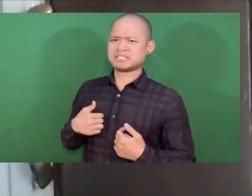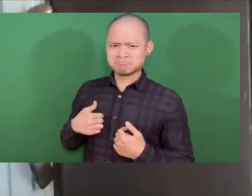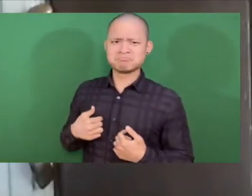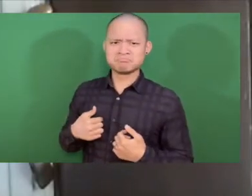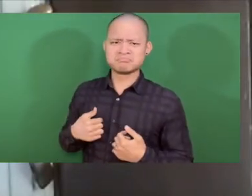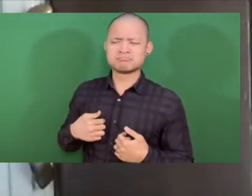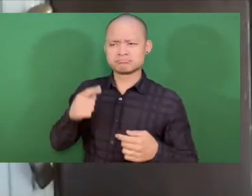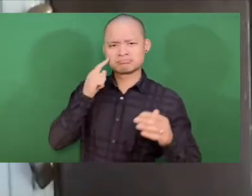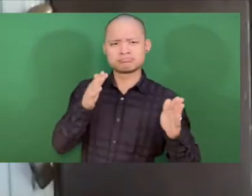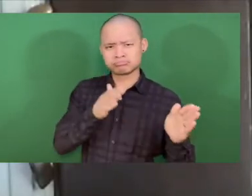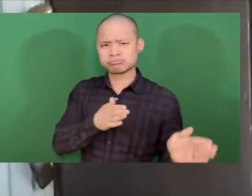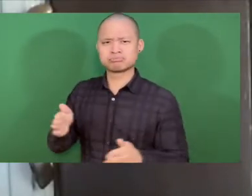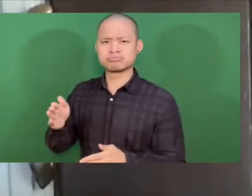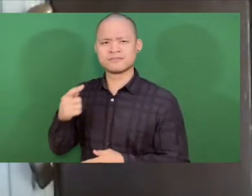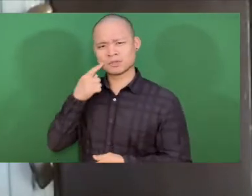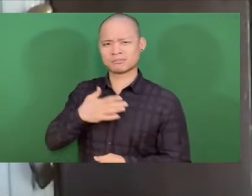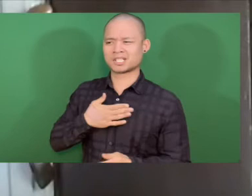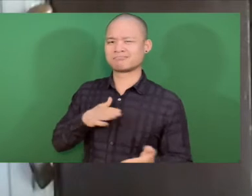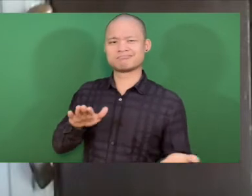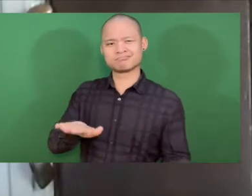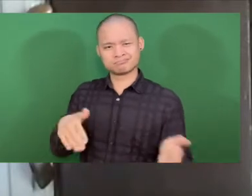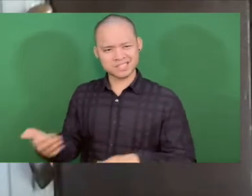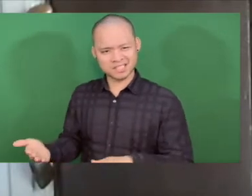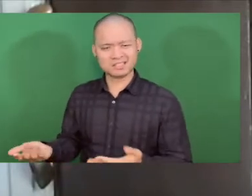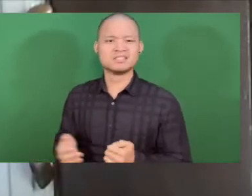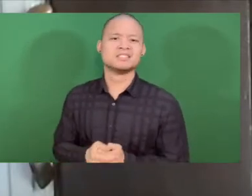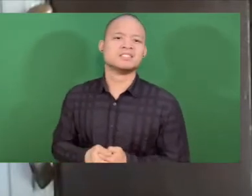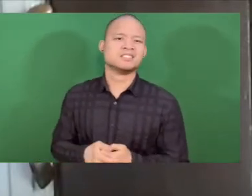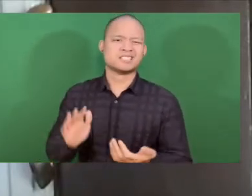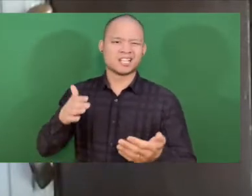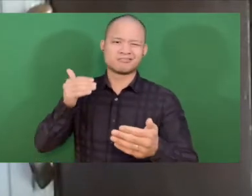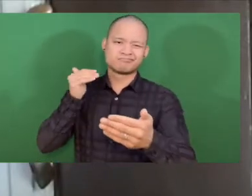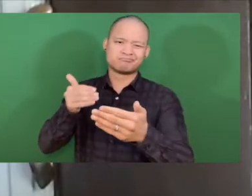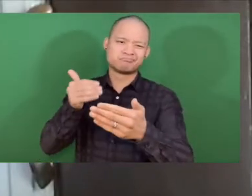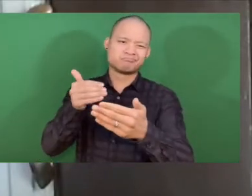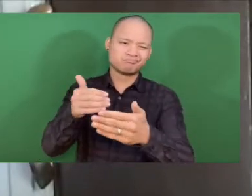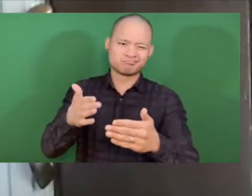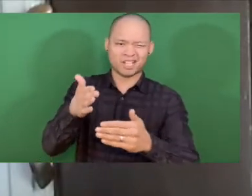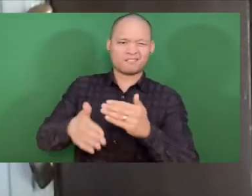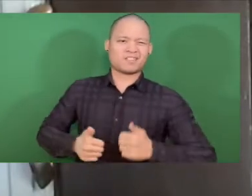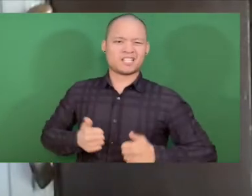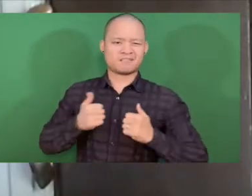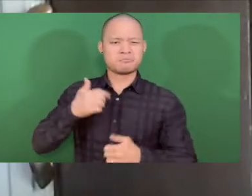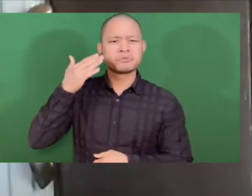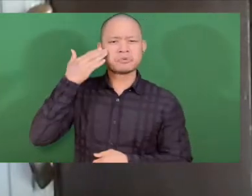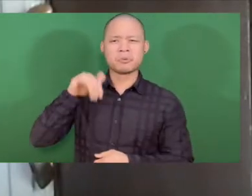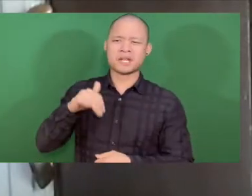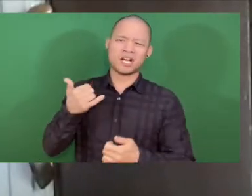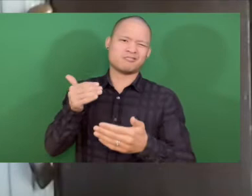I've been preparing for my mortality and the end of life because I know it's coming,